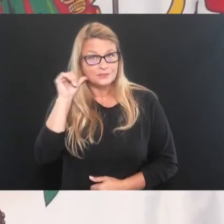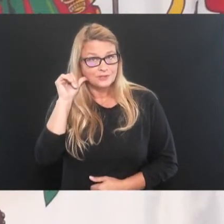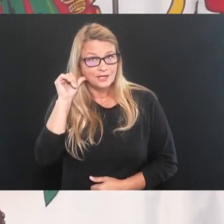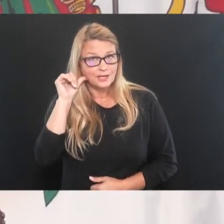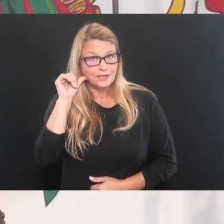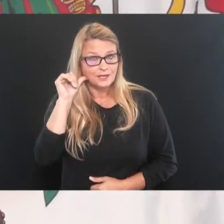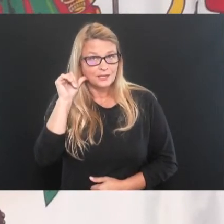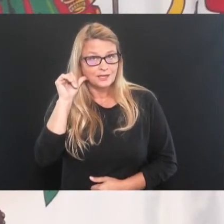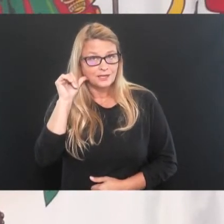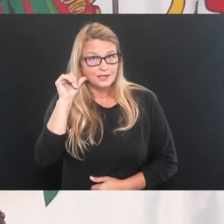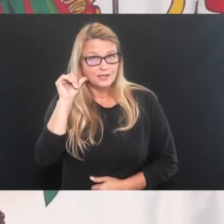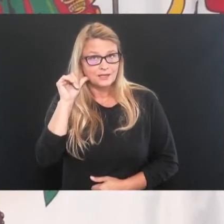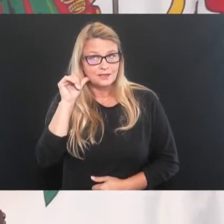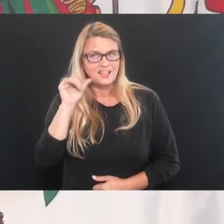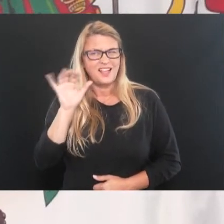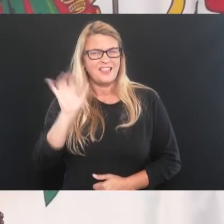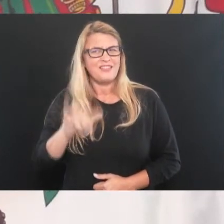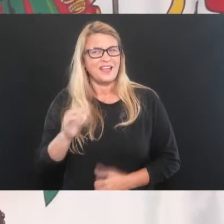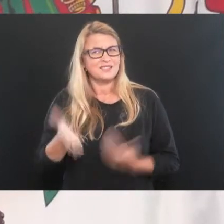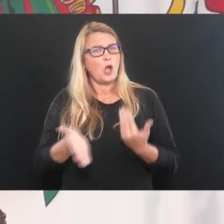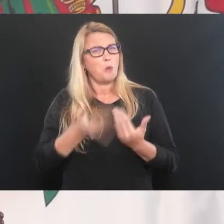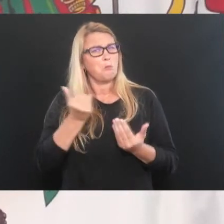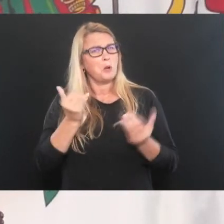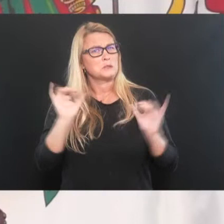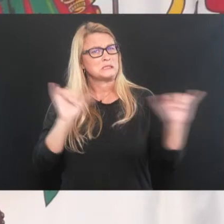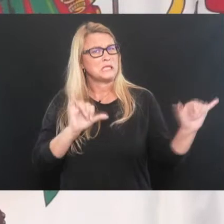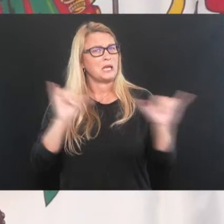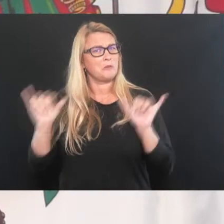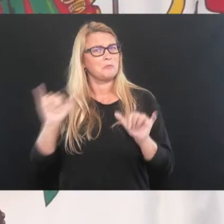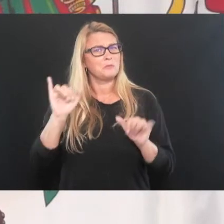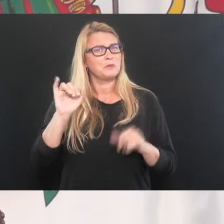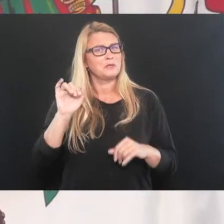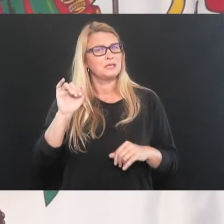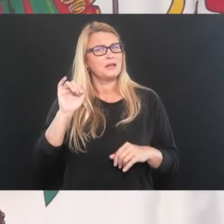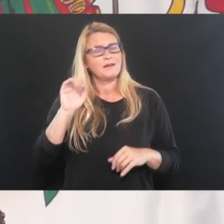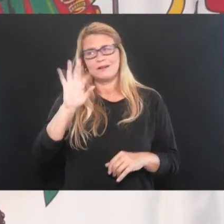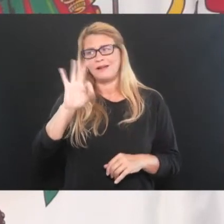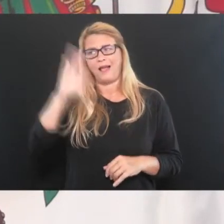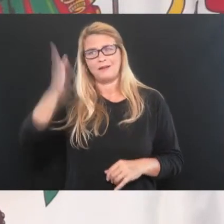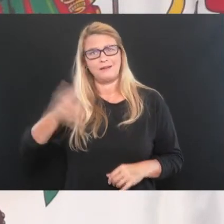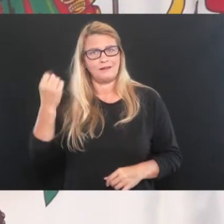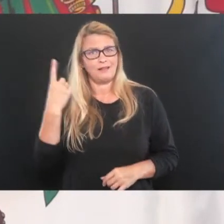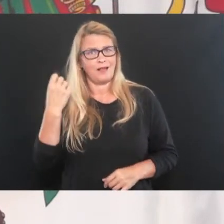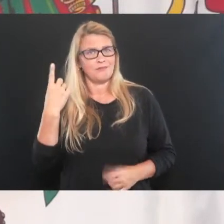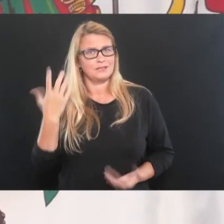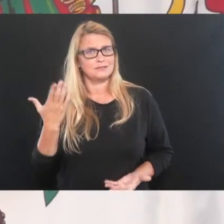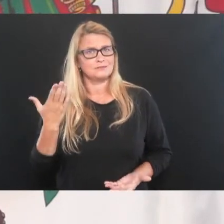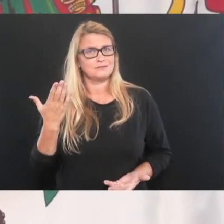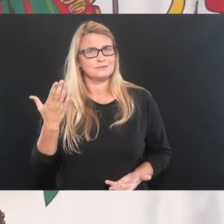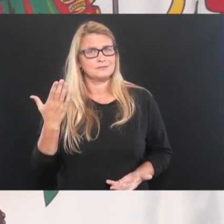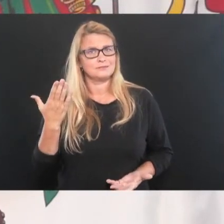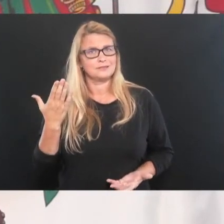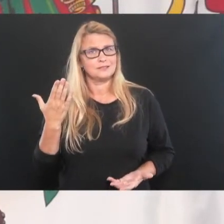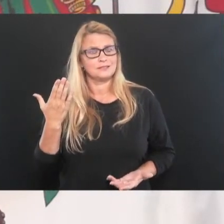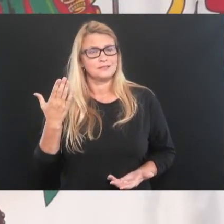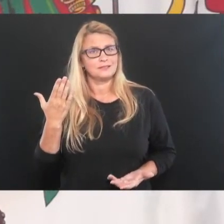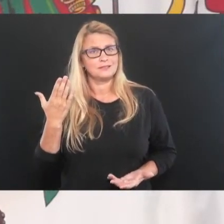Almost a World Trade Center, incident that happened yesterday in this country. And